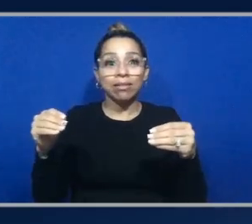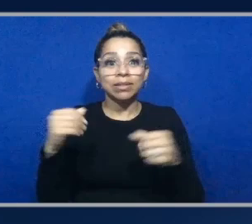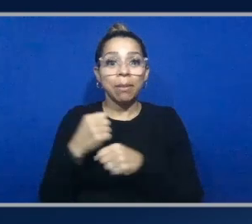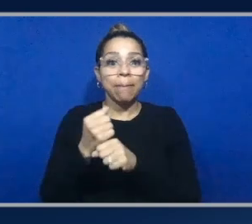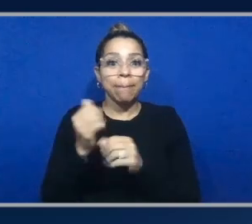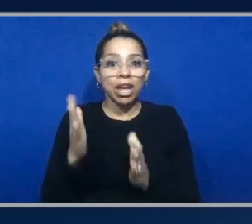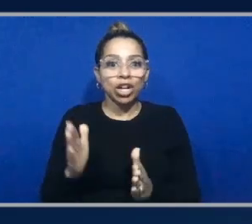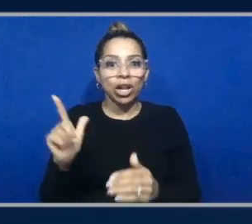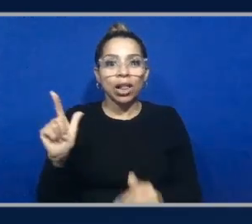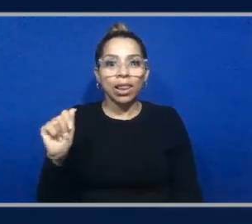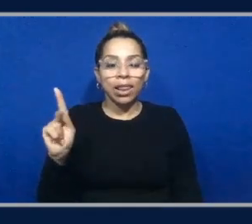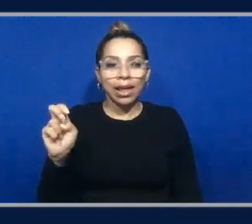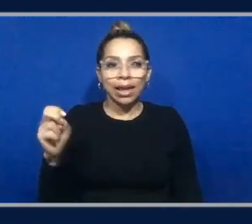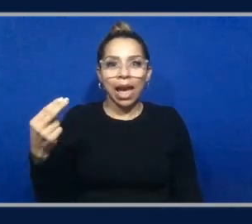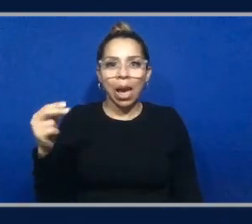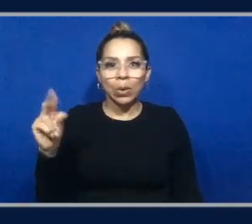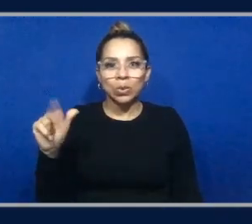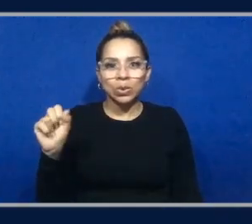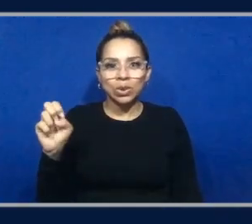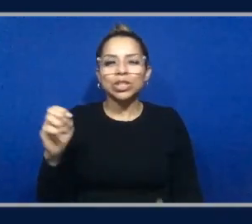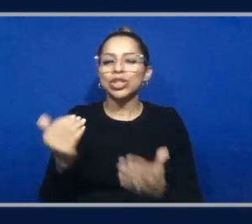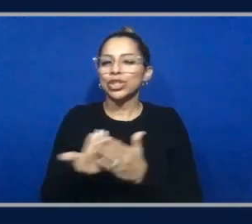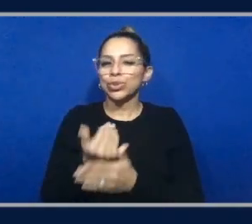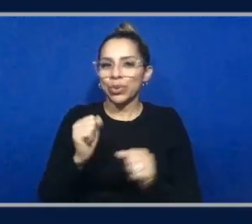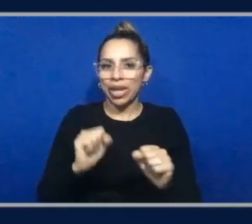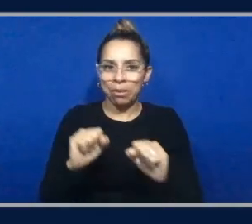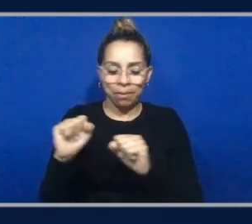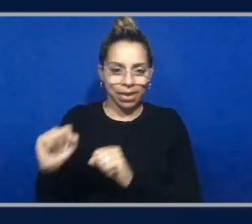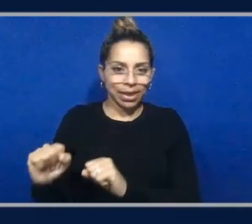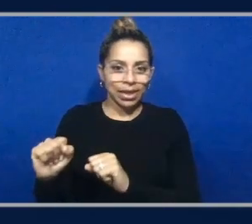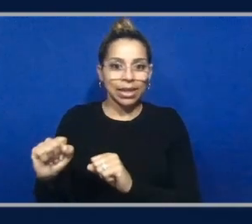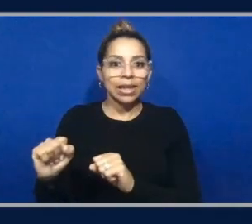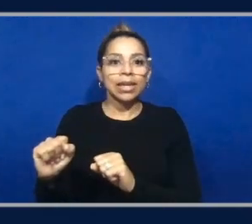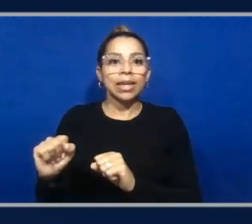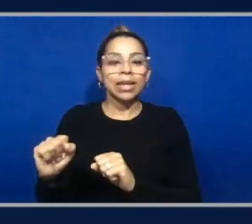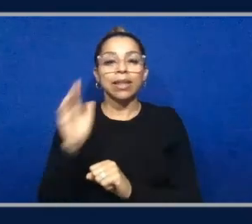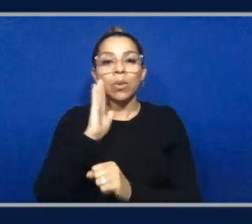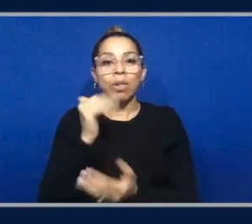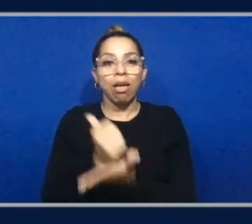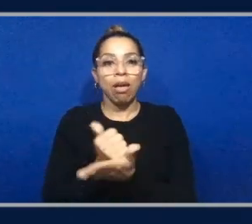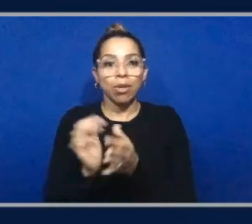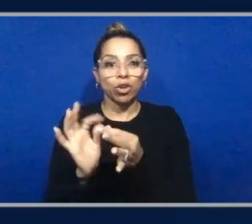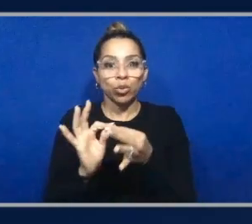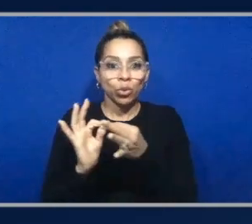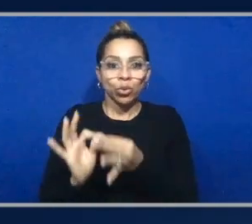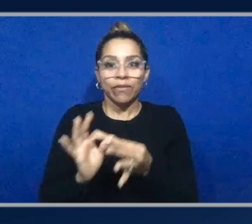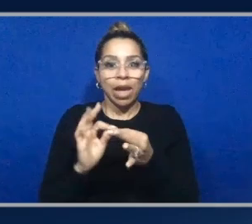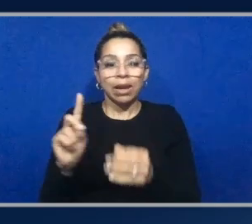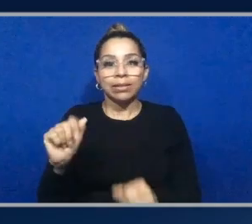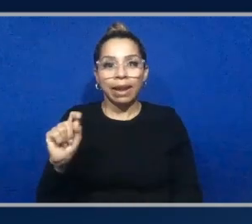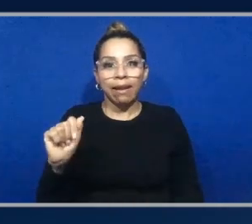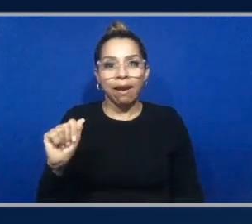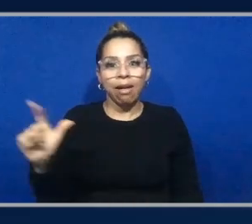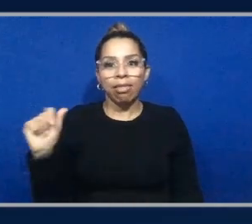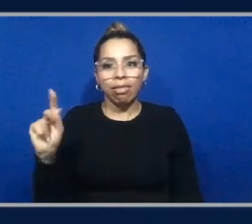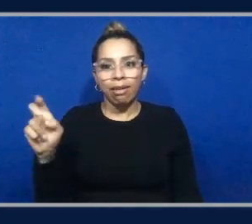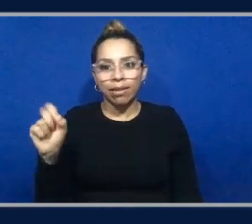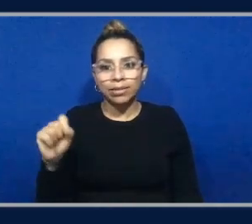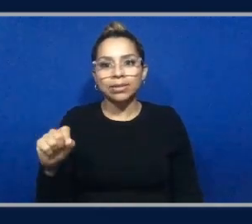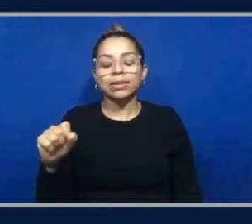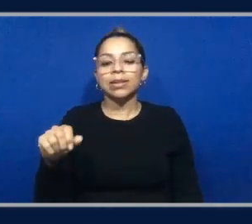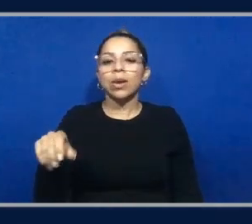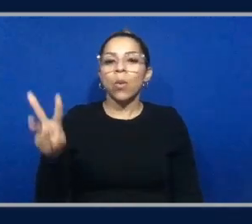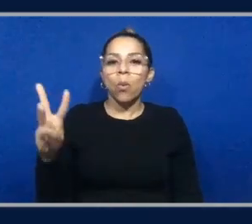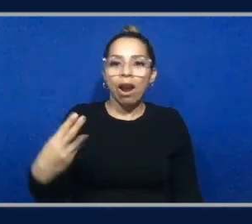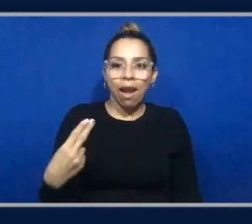Lakehouse, and it's a new Lakehouse capability that unifies data lakes and data warehouse, providing open access to all your